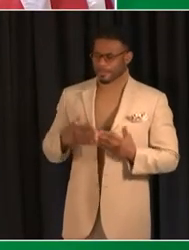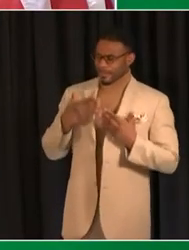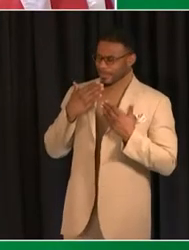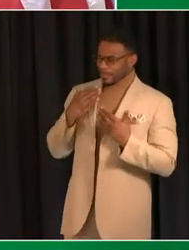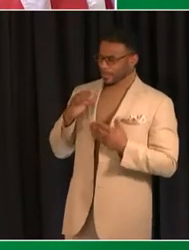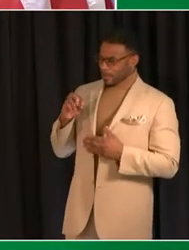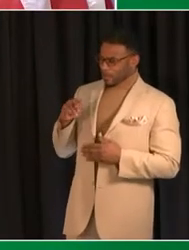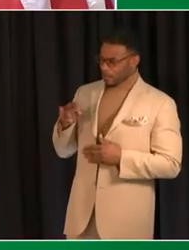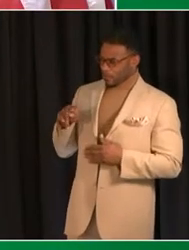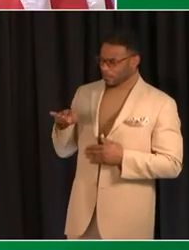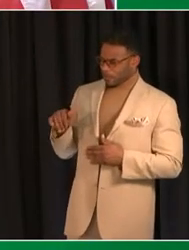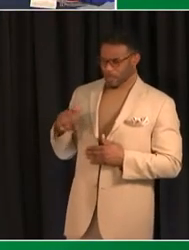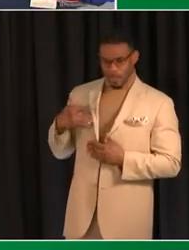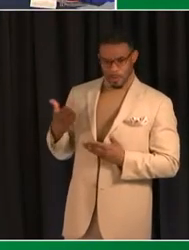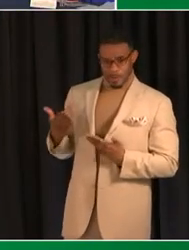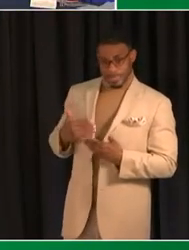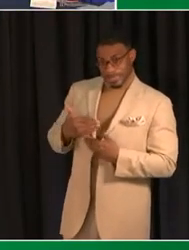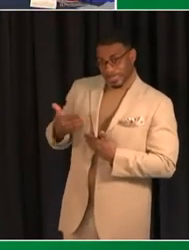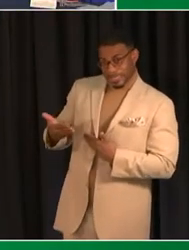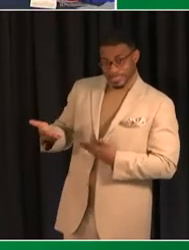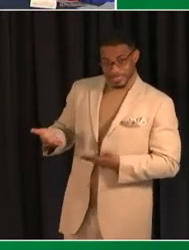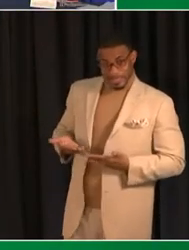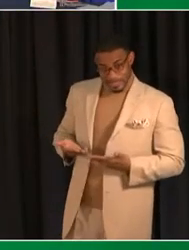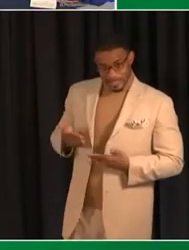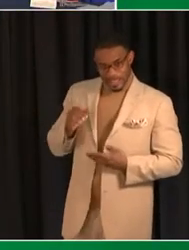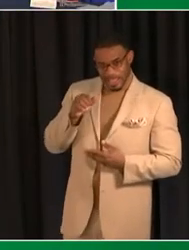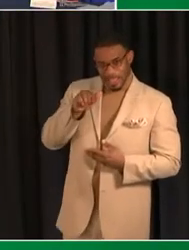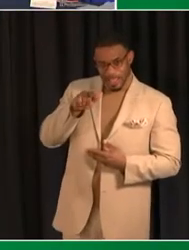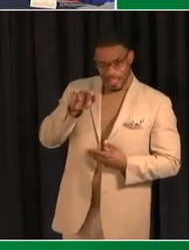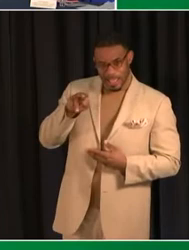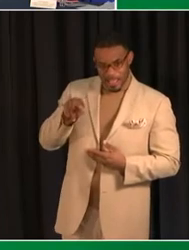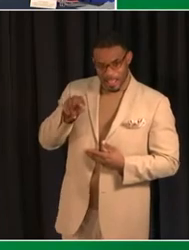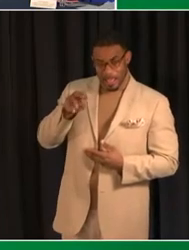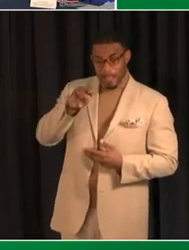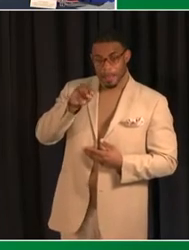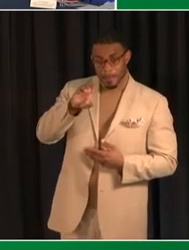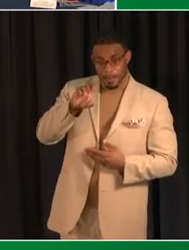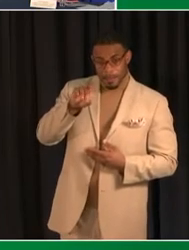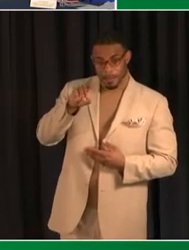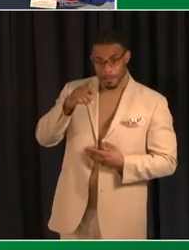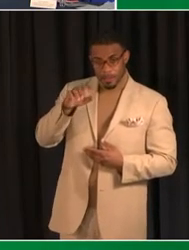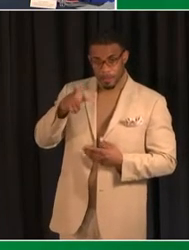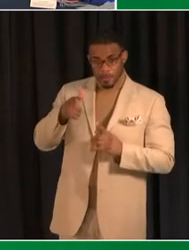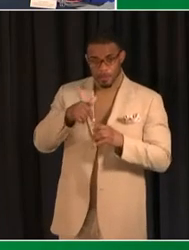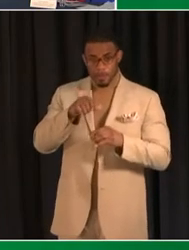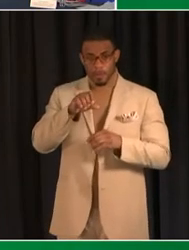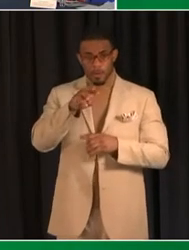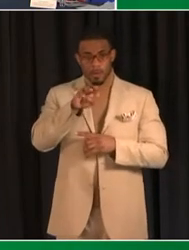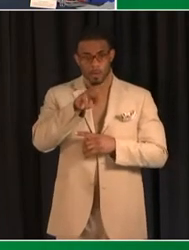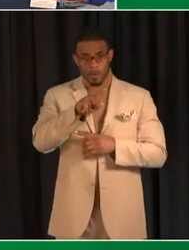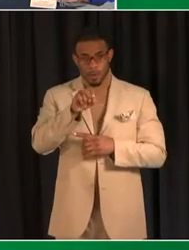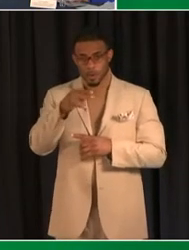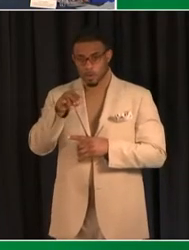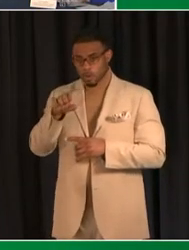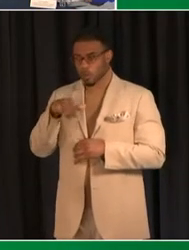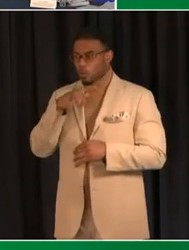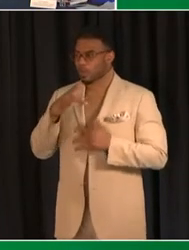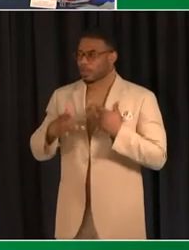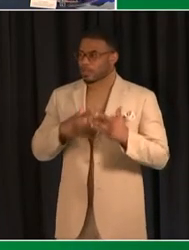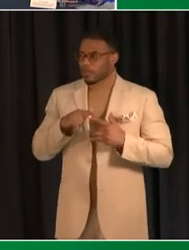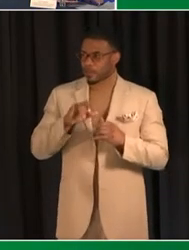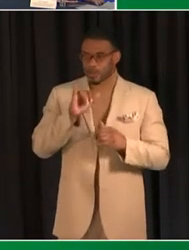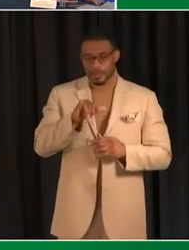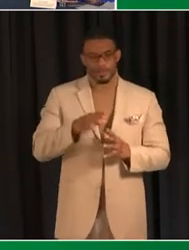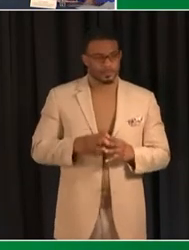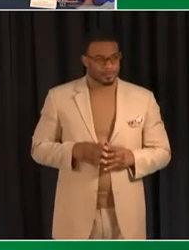Well, thank you, Christina. And I want to bring in our next guest, Allison Mcdougall from Workshoe. We're really